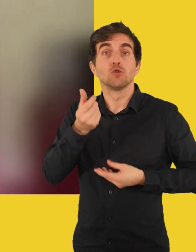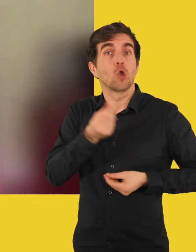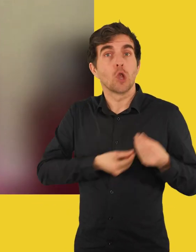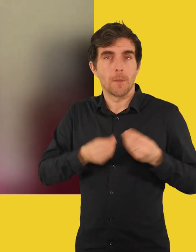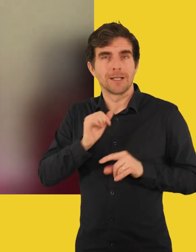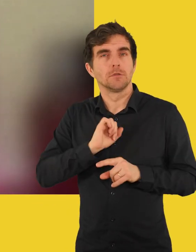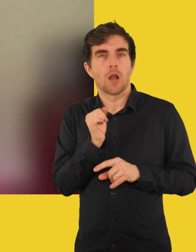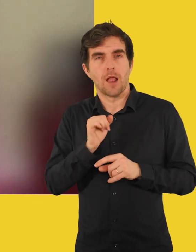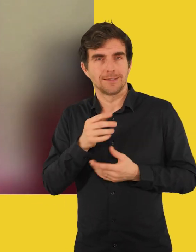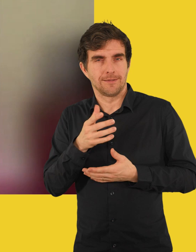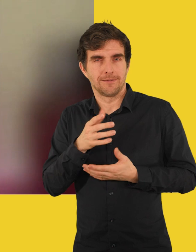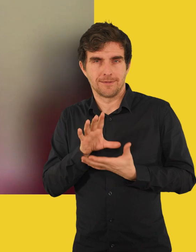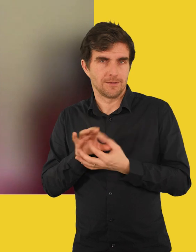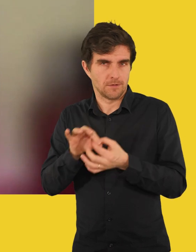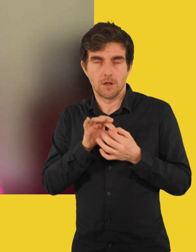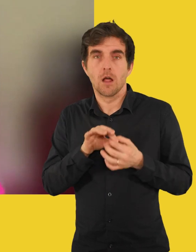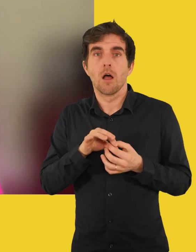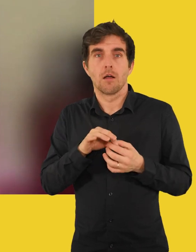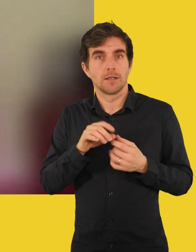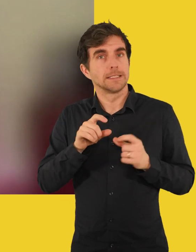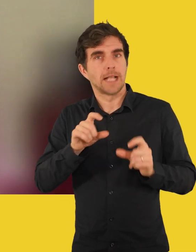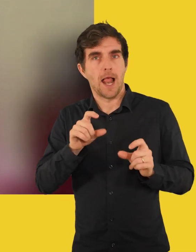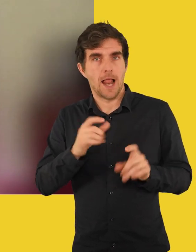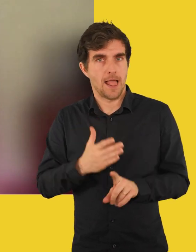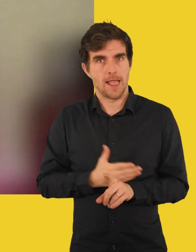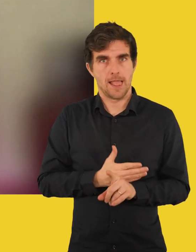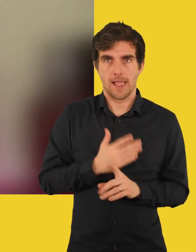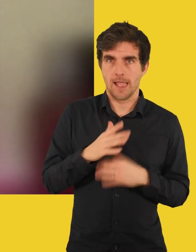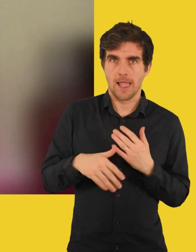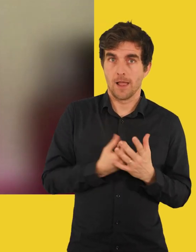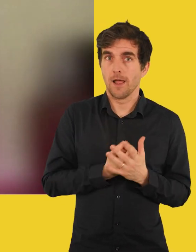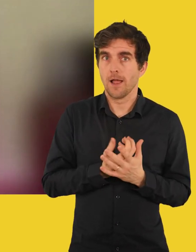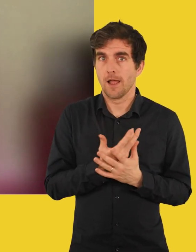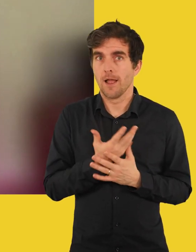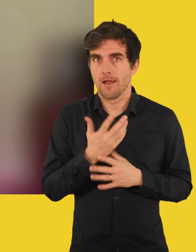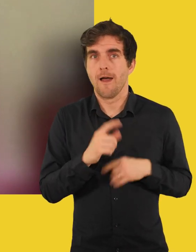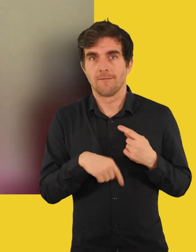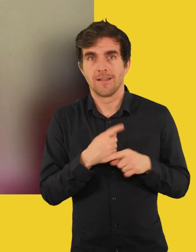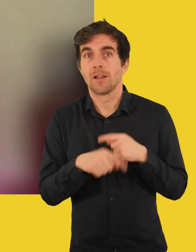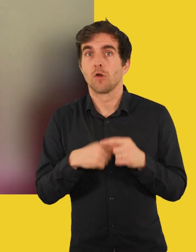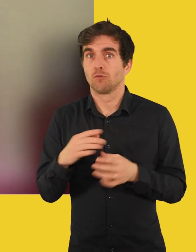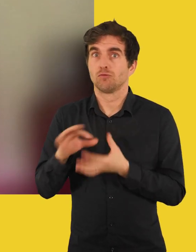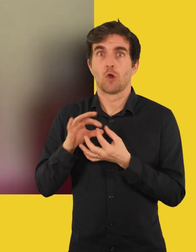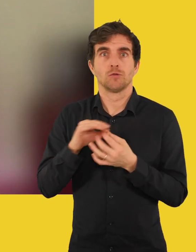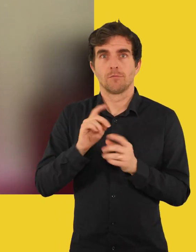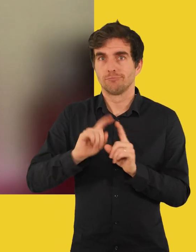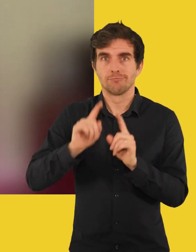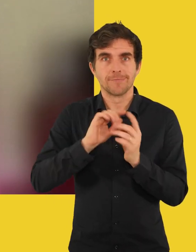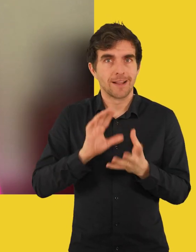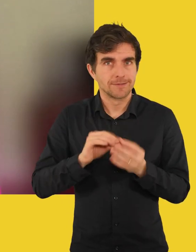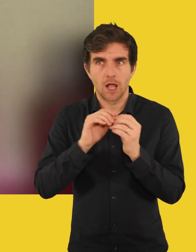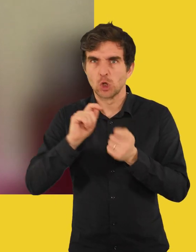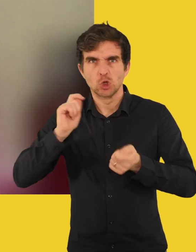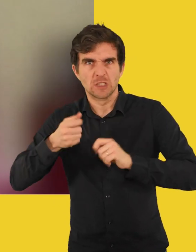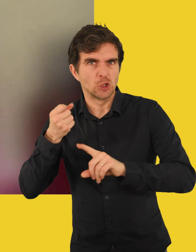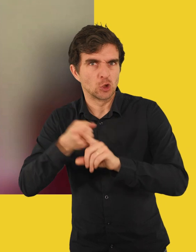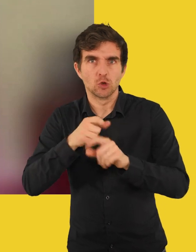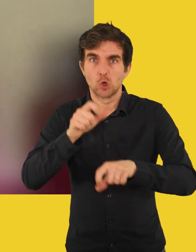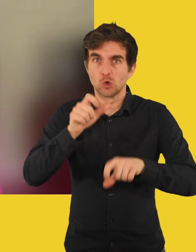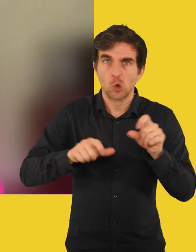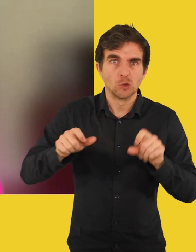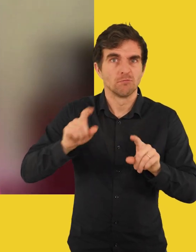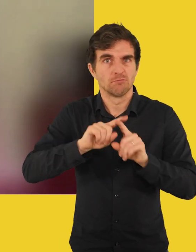our Doughnut Economics Scotland network is still in its nascent stage and growing every year. We're joined by designers, change